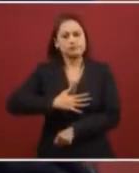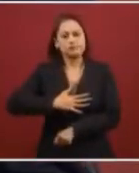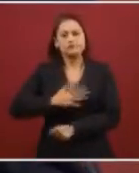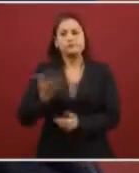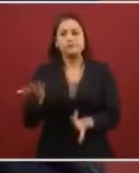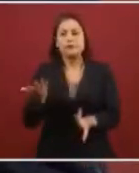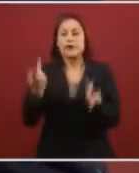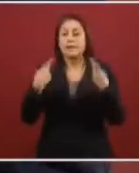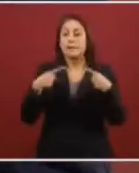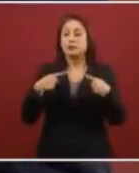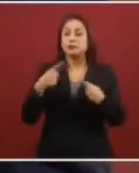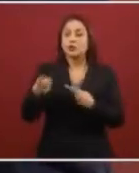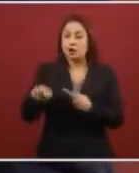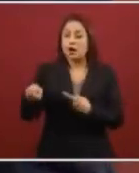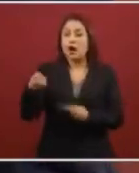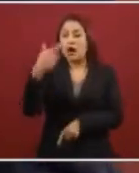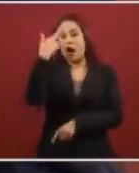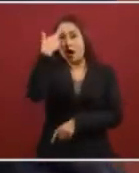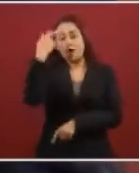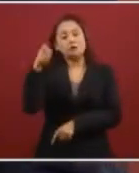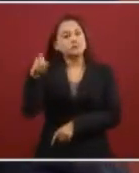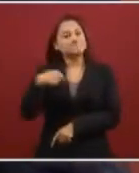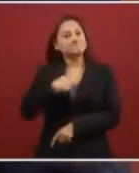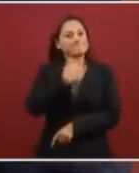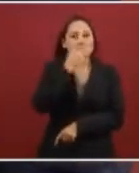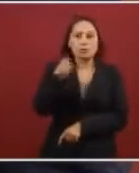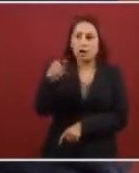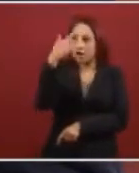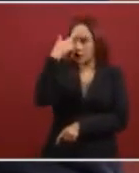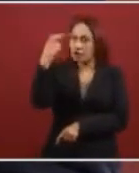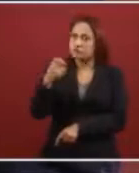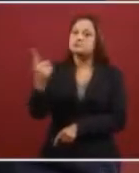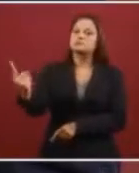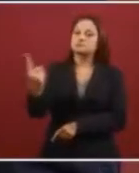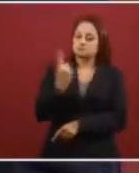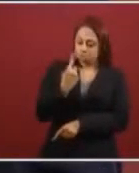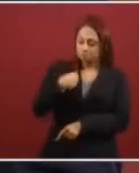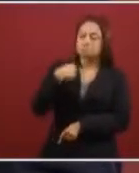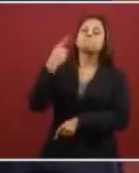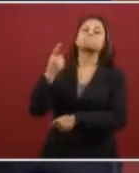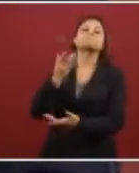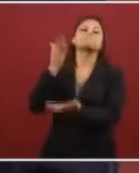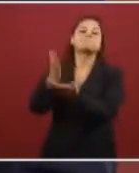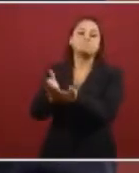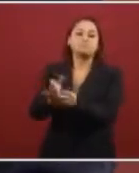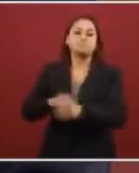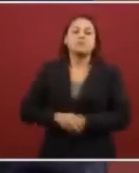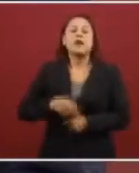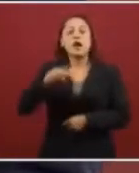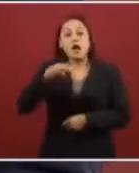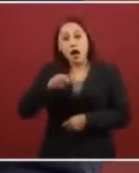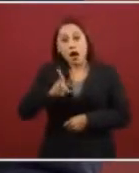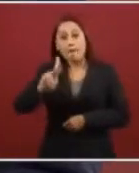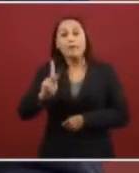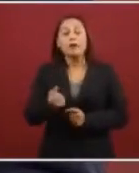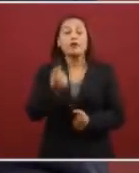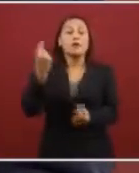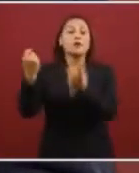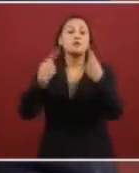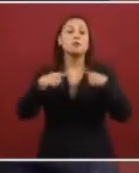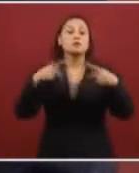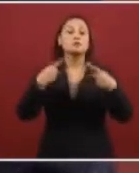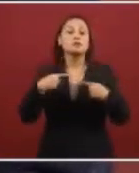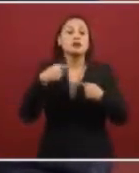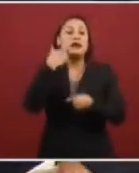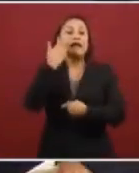is within reason shall be attended to. Todo el que quiera sacar raja, provecho. But all of those that want to take